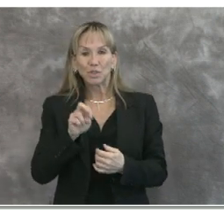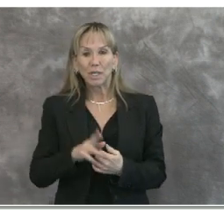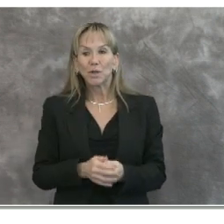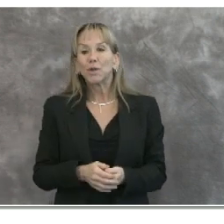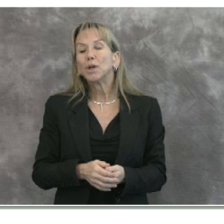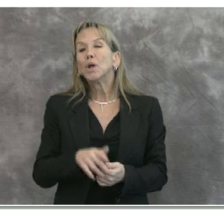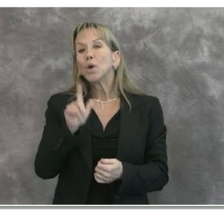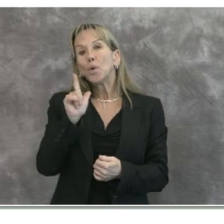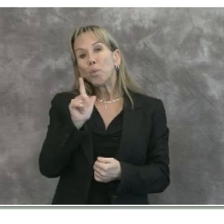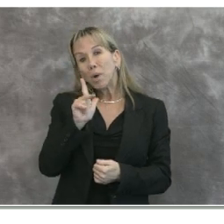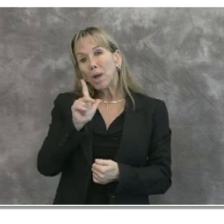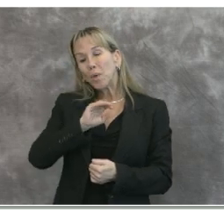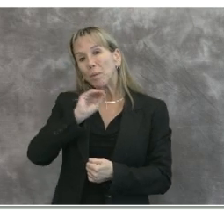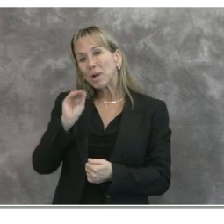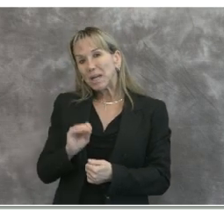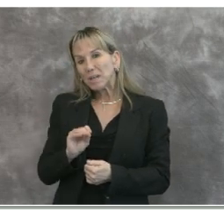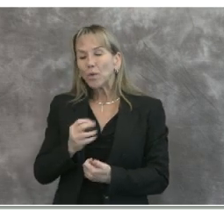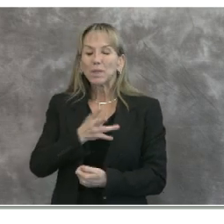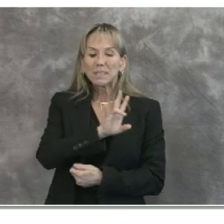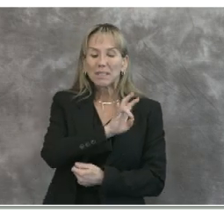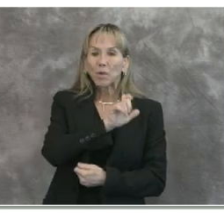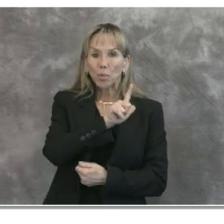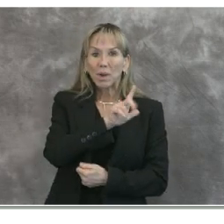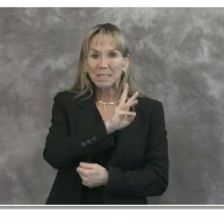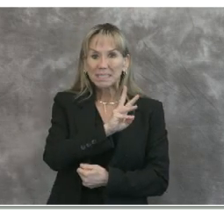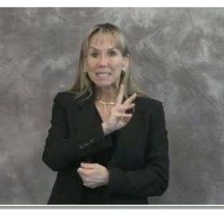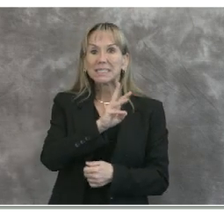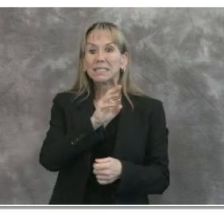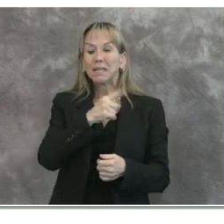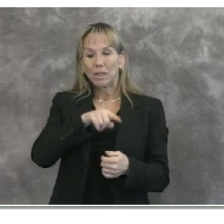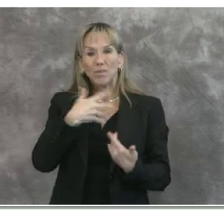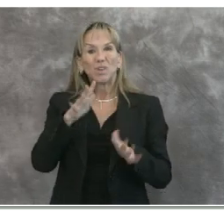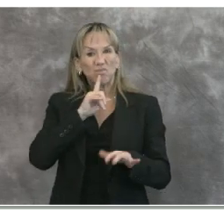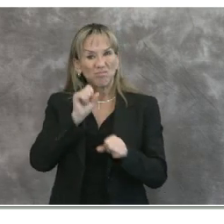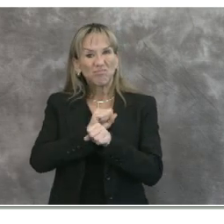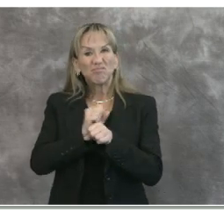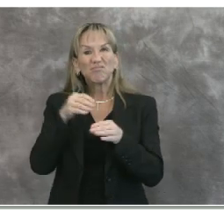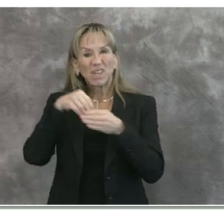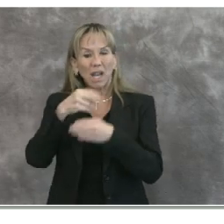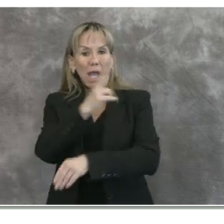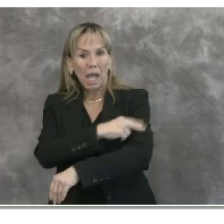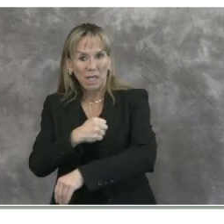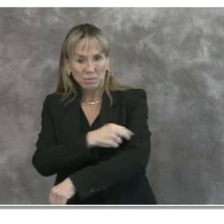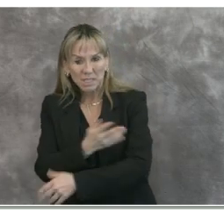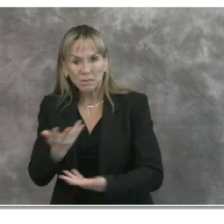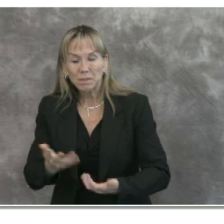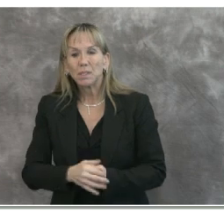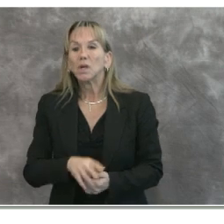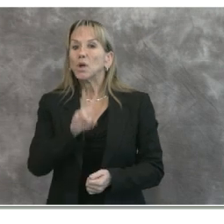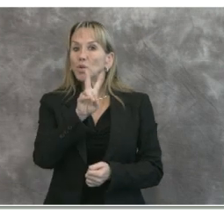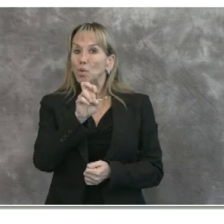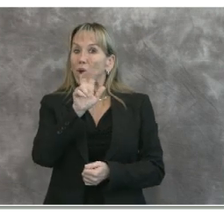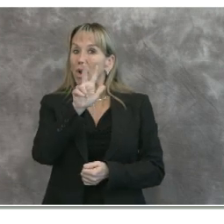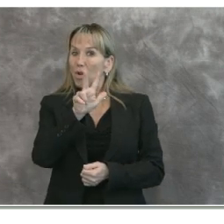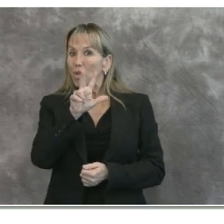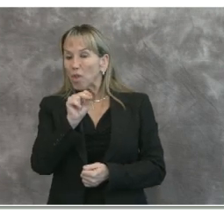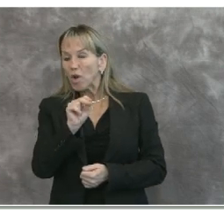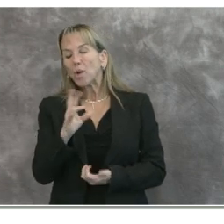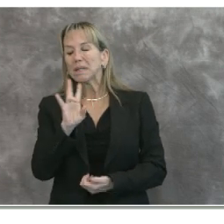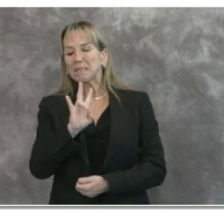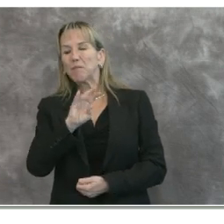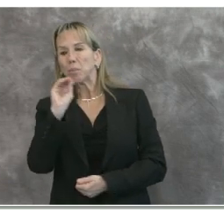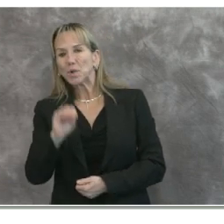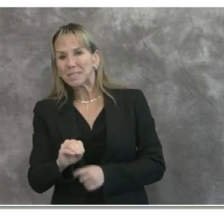706, or 23% of our total number of cases, have been hospitalized, and this includes 230, or 7% of the total, but